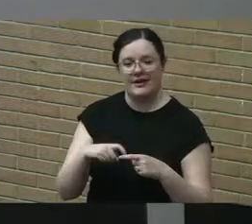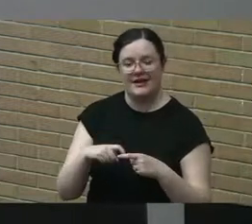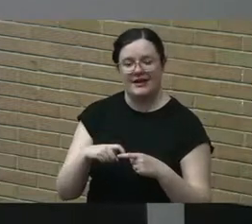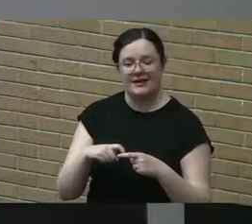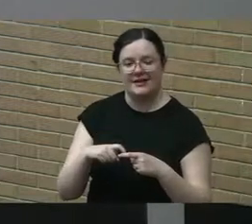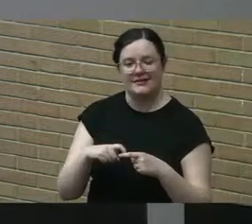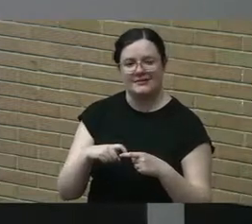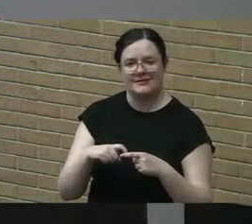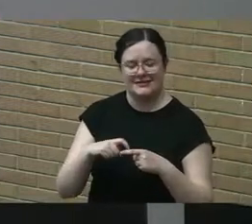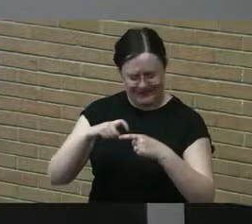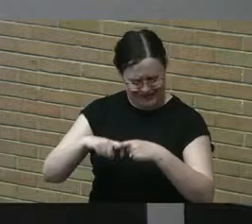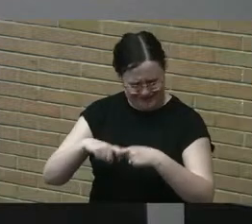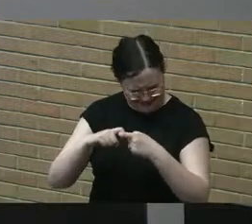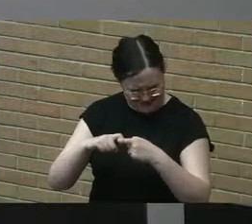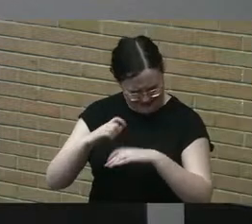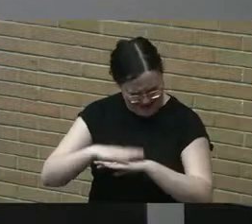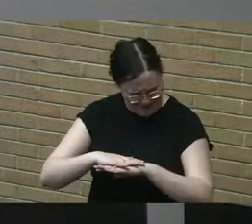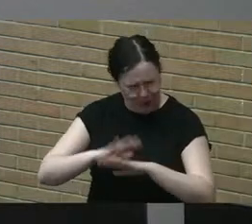off.